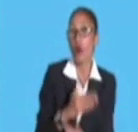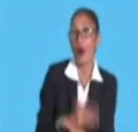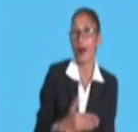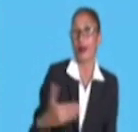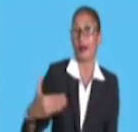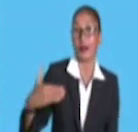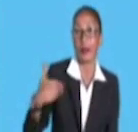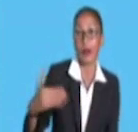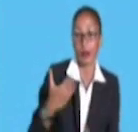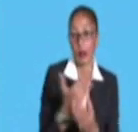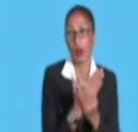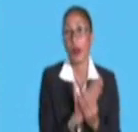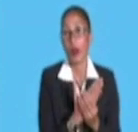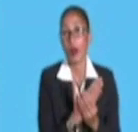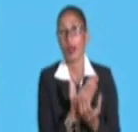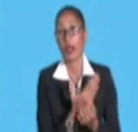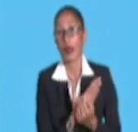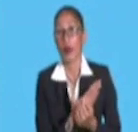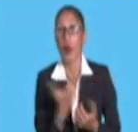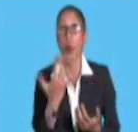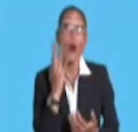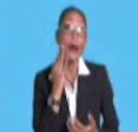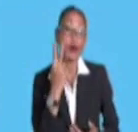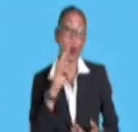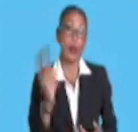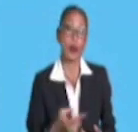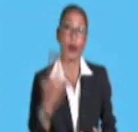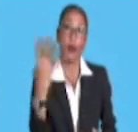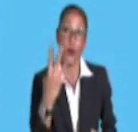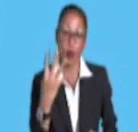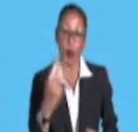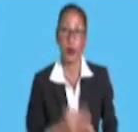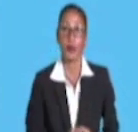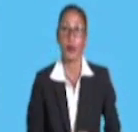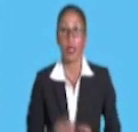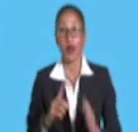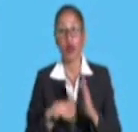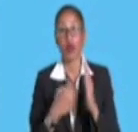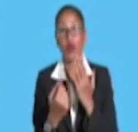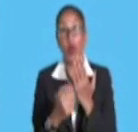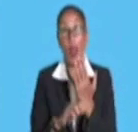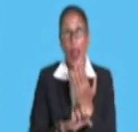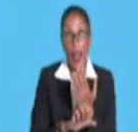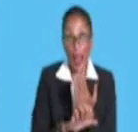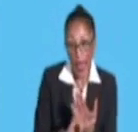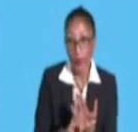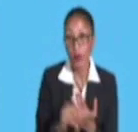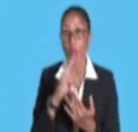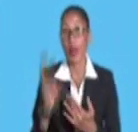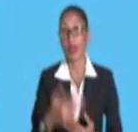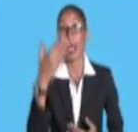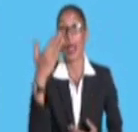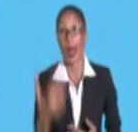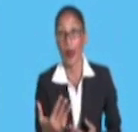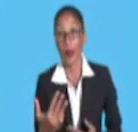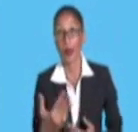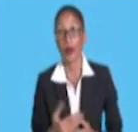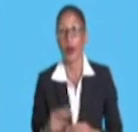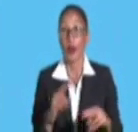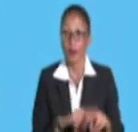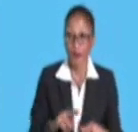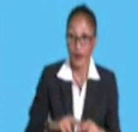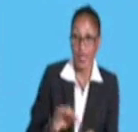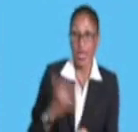safety and environment in 2004. In July of 2009, Origin Energy Australia, Fiji